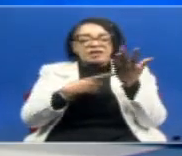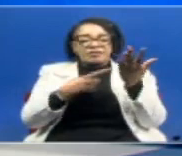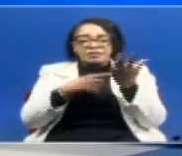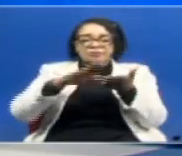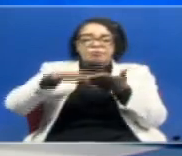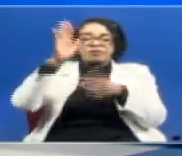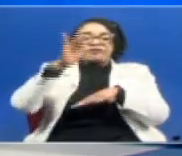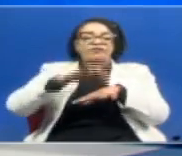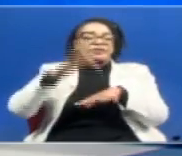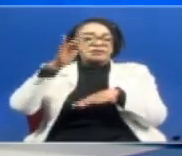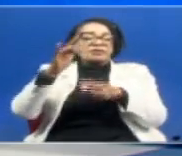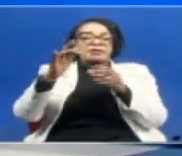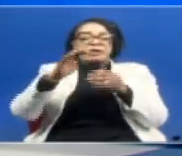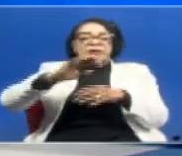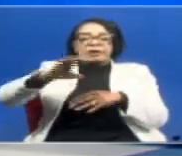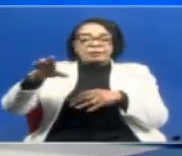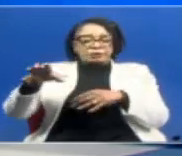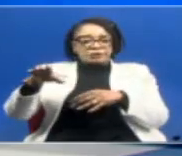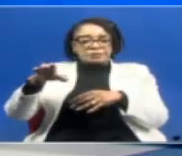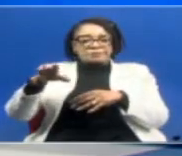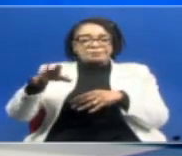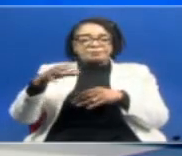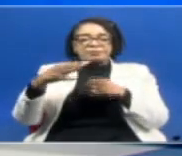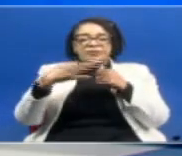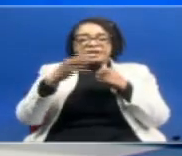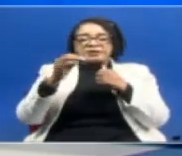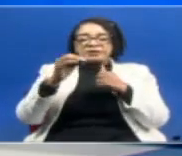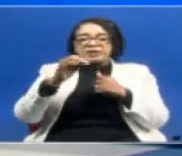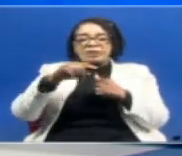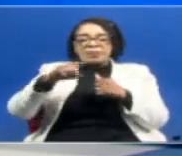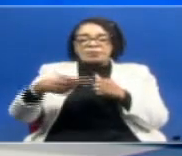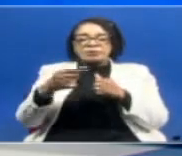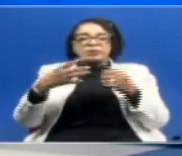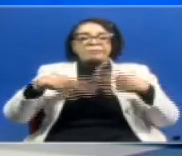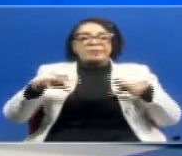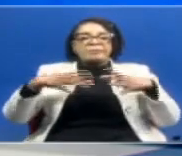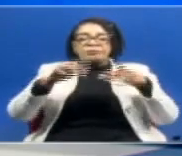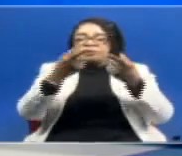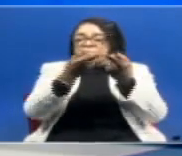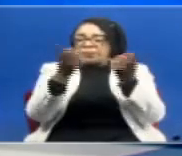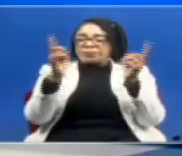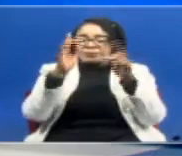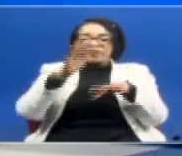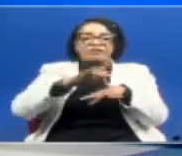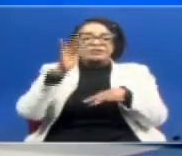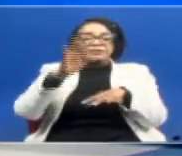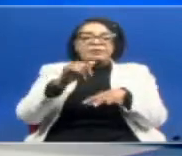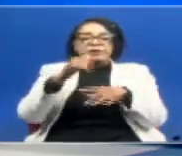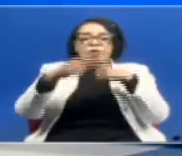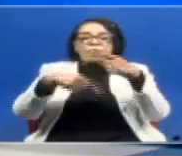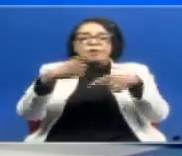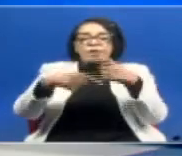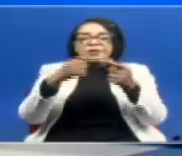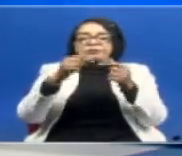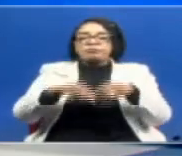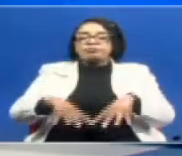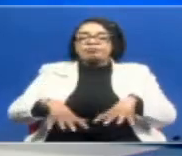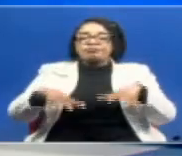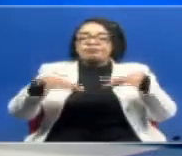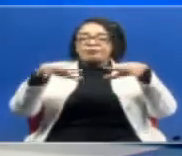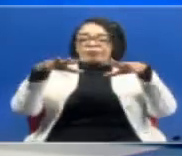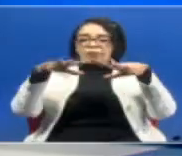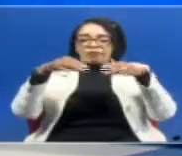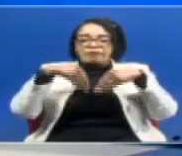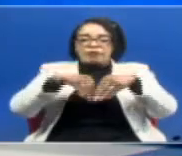affected county. At least 80,000 households across the country have been affected by the ongoing floods, according to government